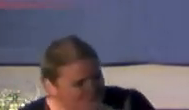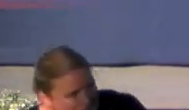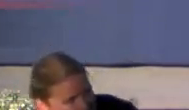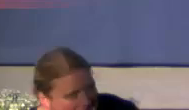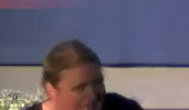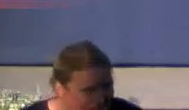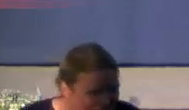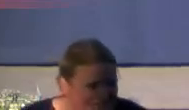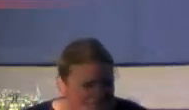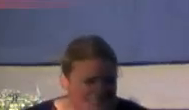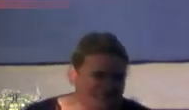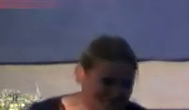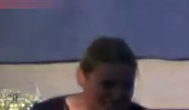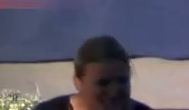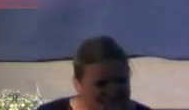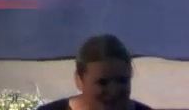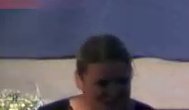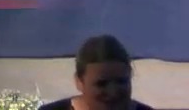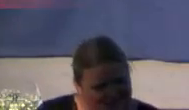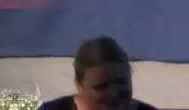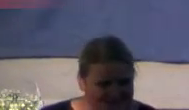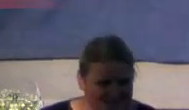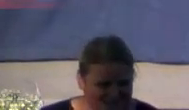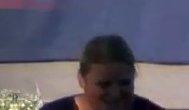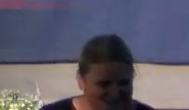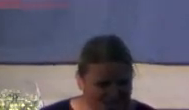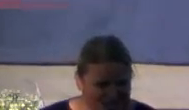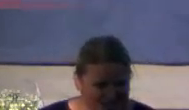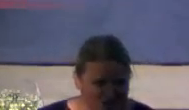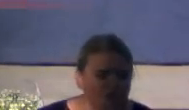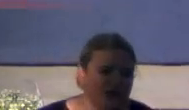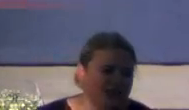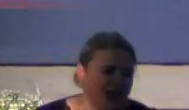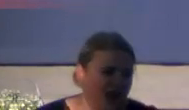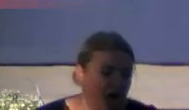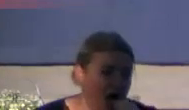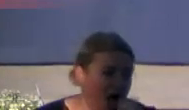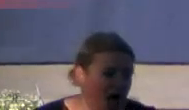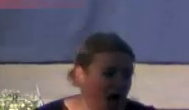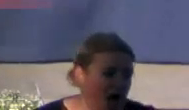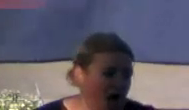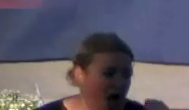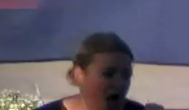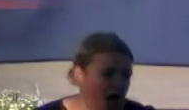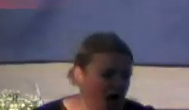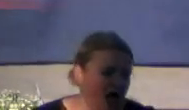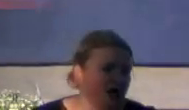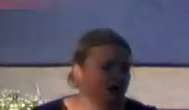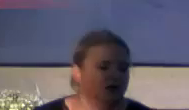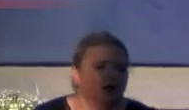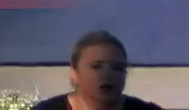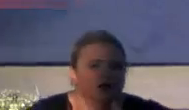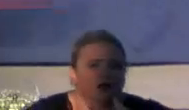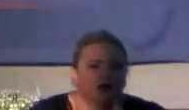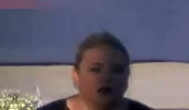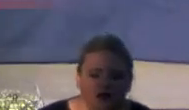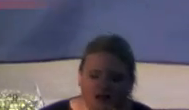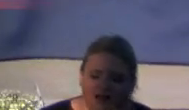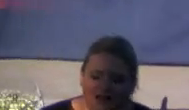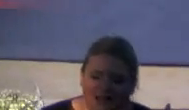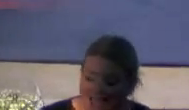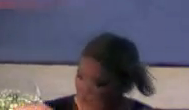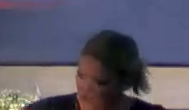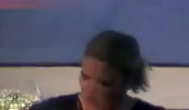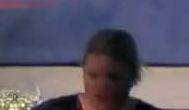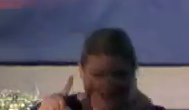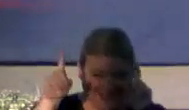bad, but I still had a blast. Really long, breathy announcements right in the middle of really